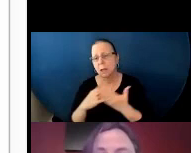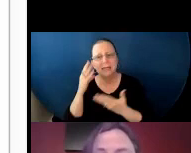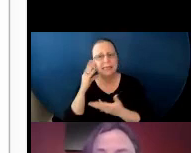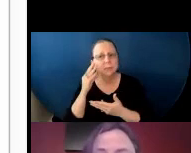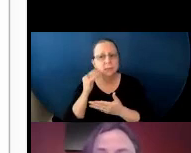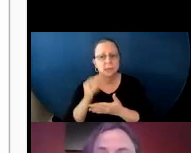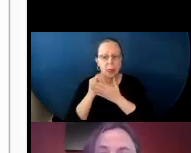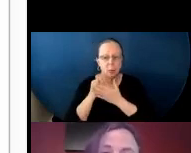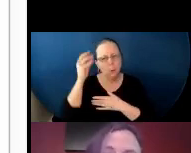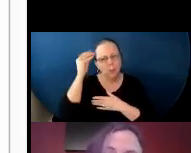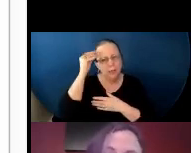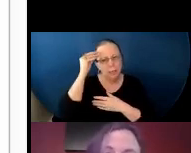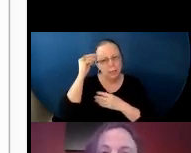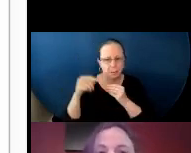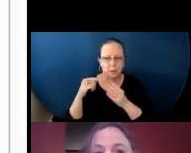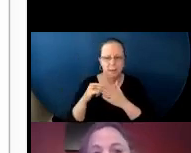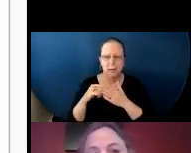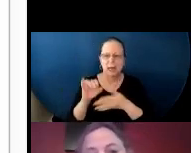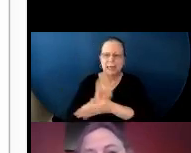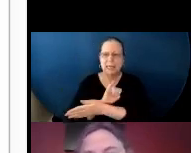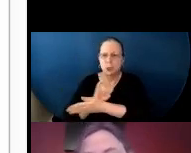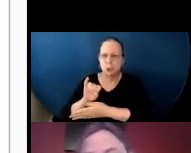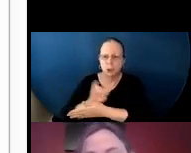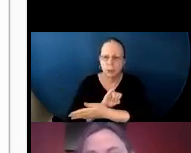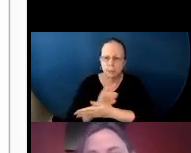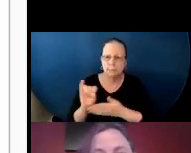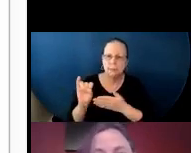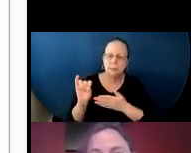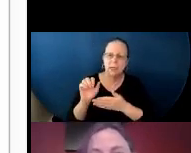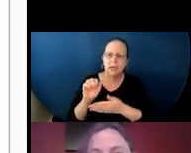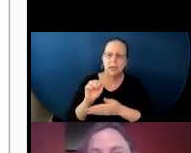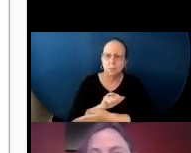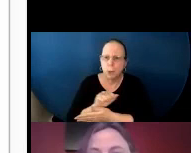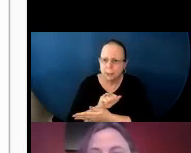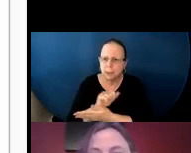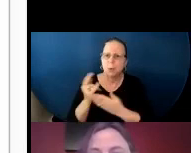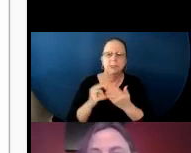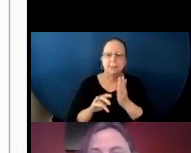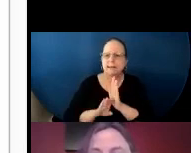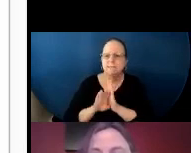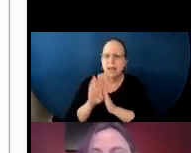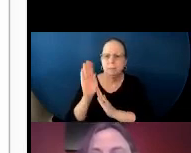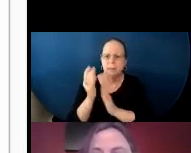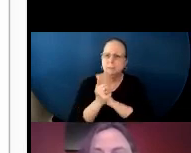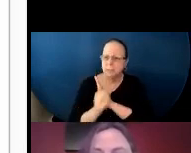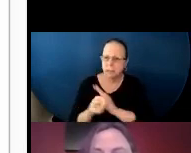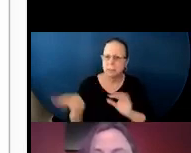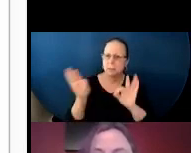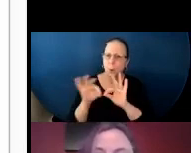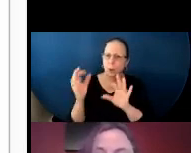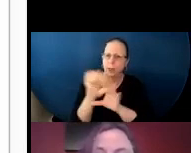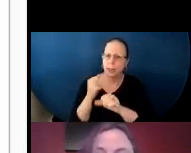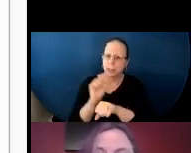you think about that, like internships, apprenticeships, or just developing some skills important to getting a job?